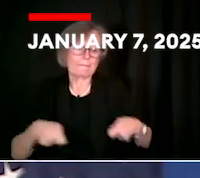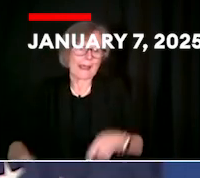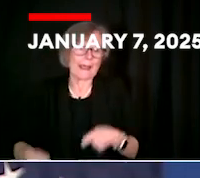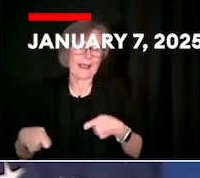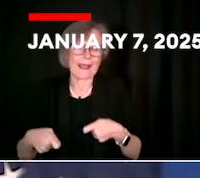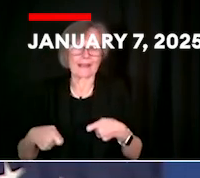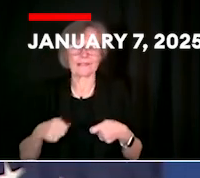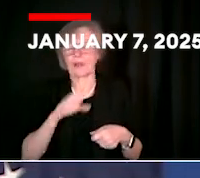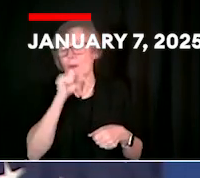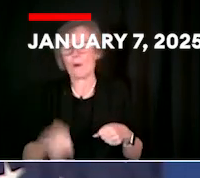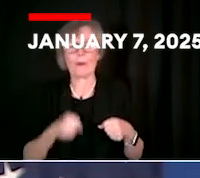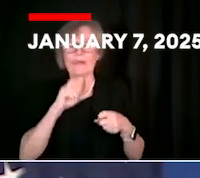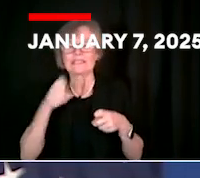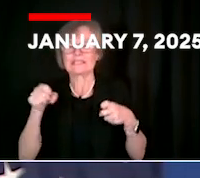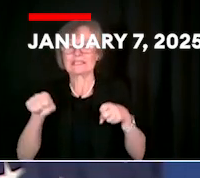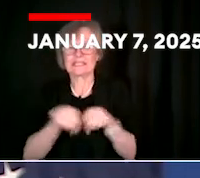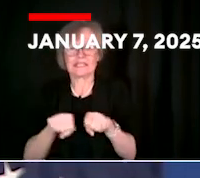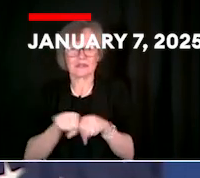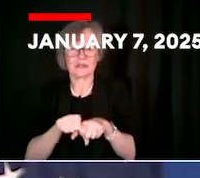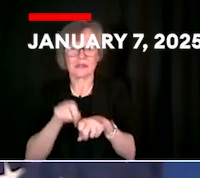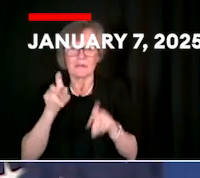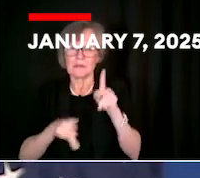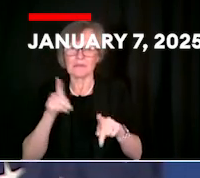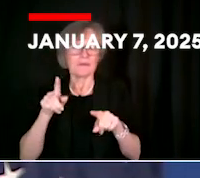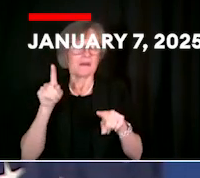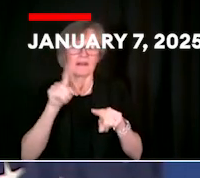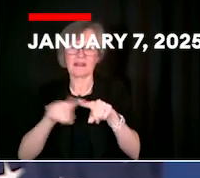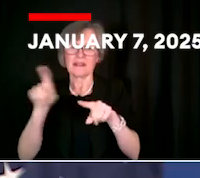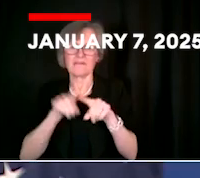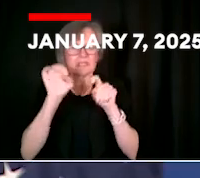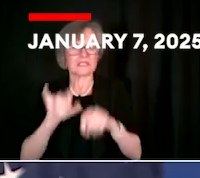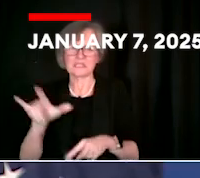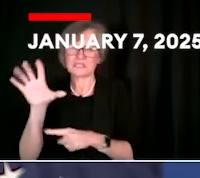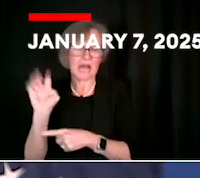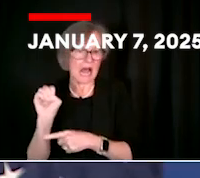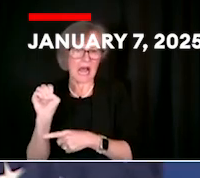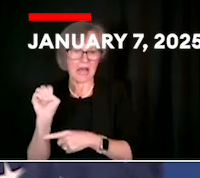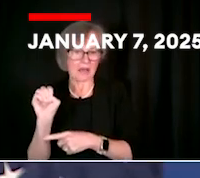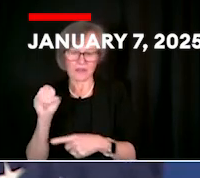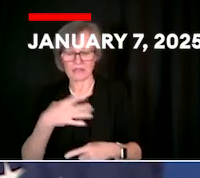sneakers, So everybody have different styles that they like.